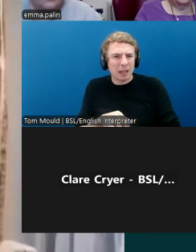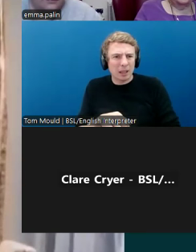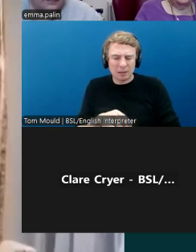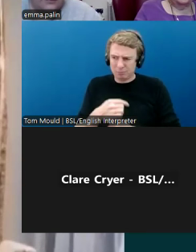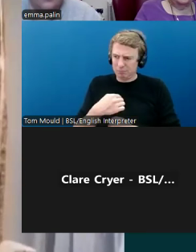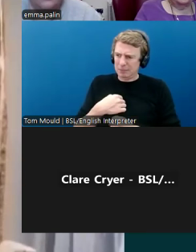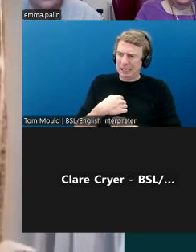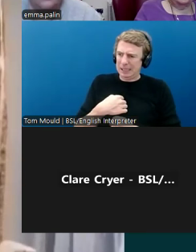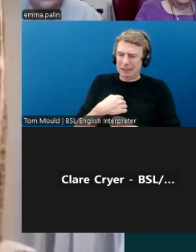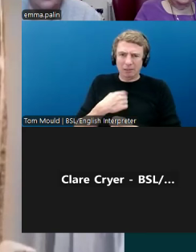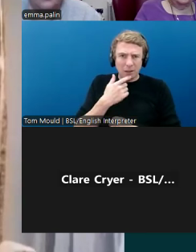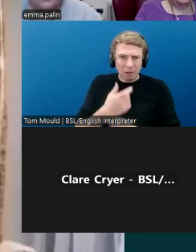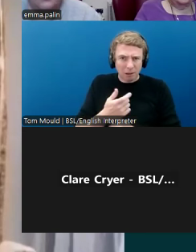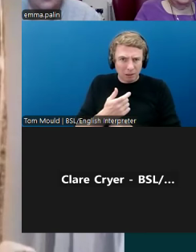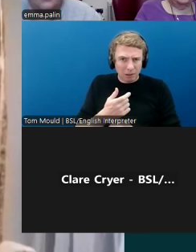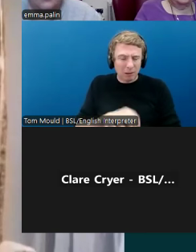Really? Yeah.